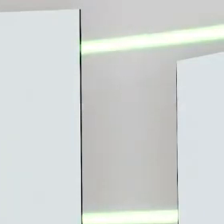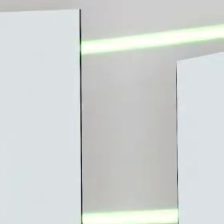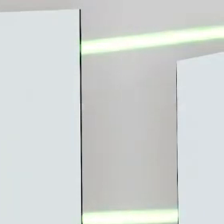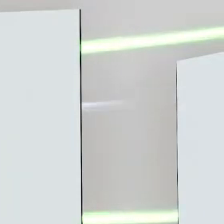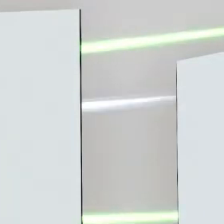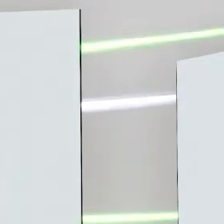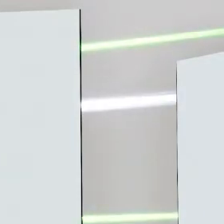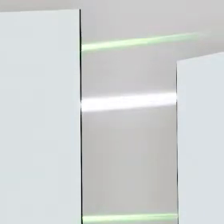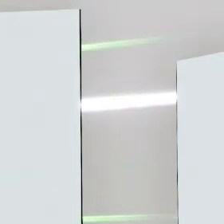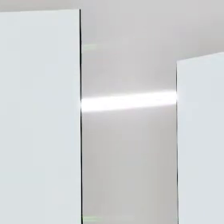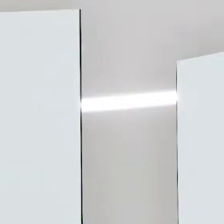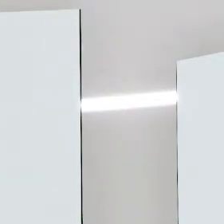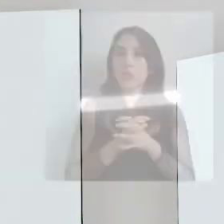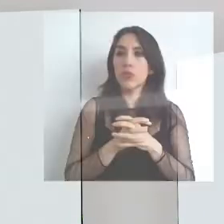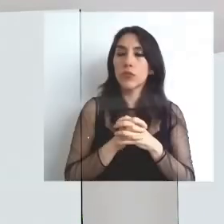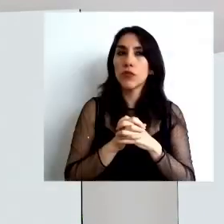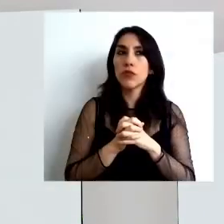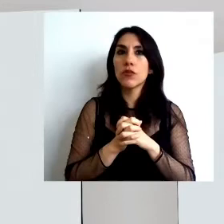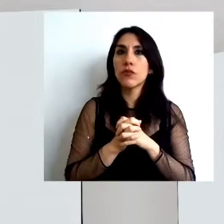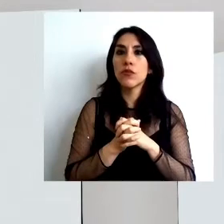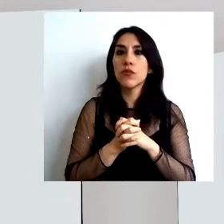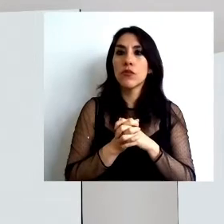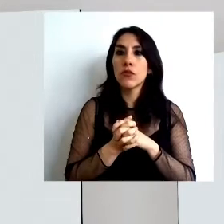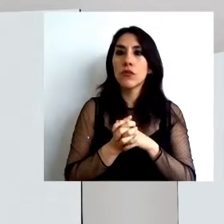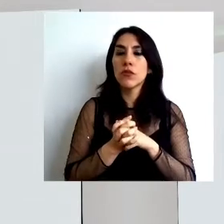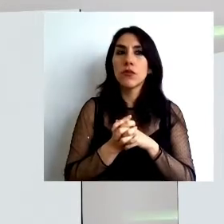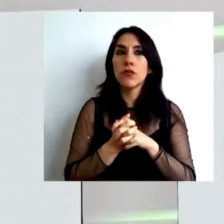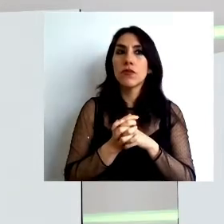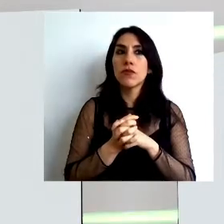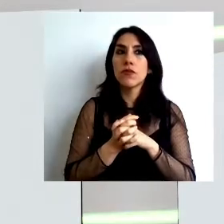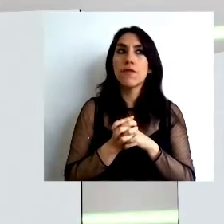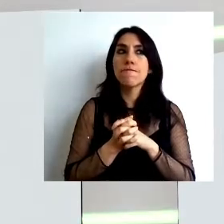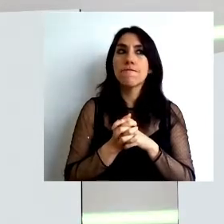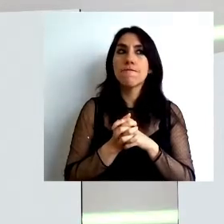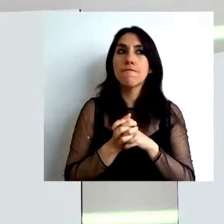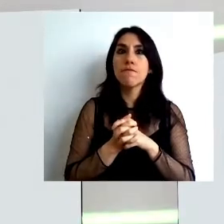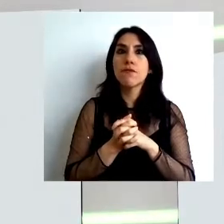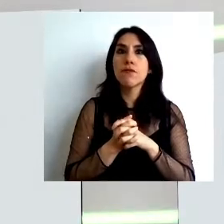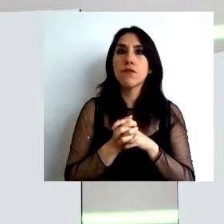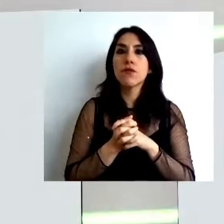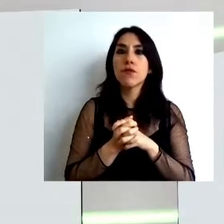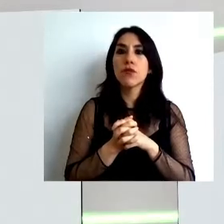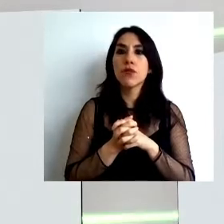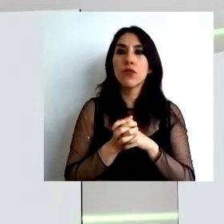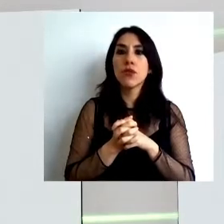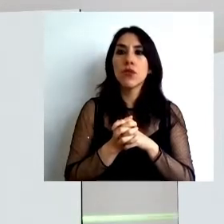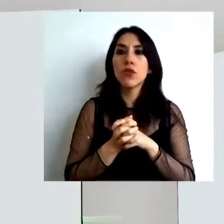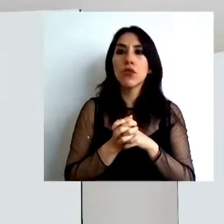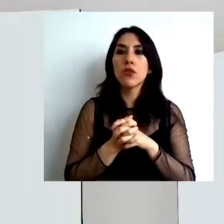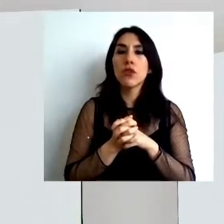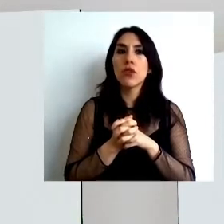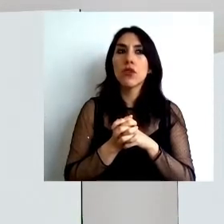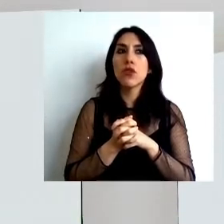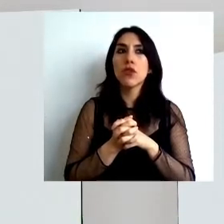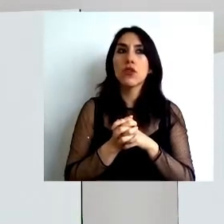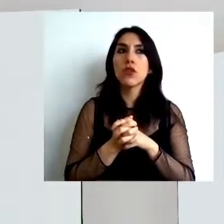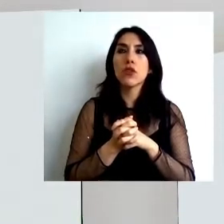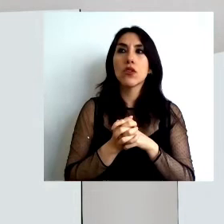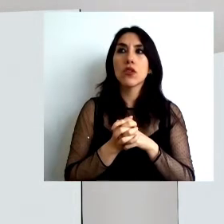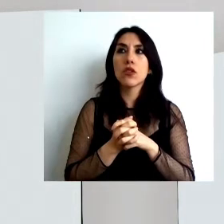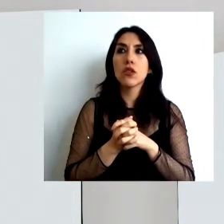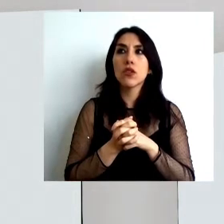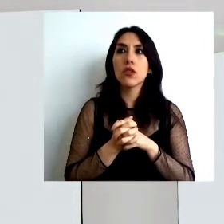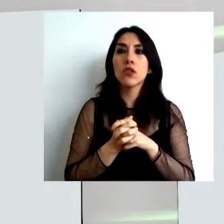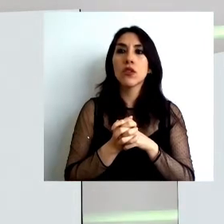allow me a couple quick words on Ashoka, the organization I work for. We are the leading